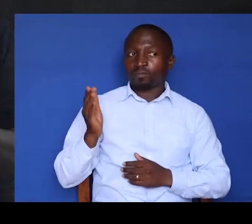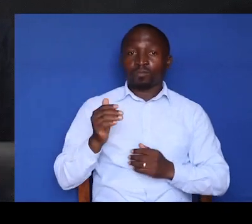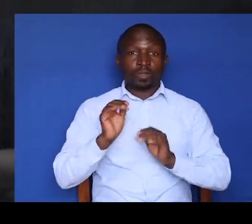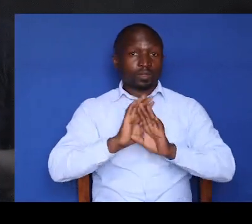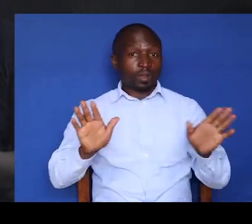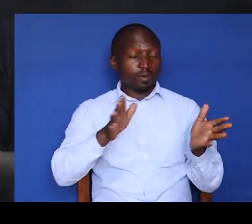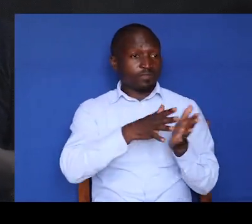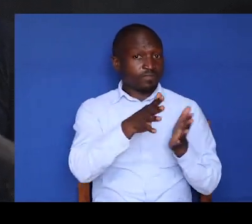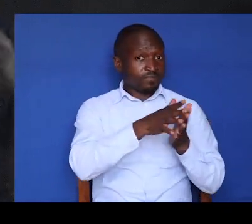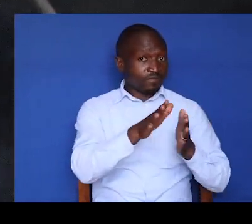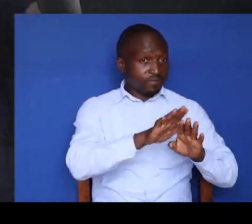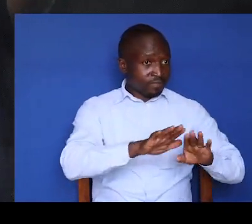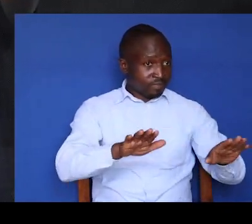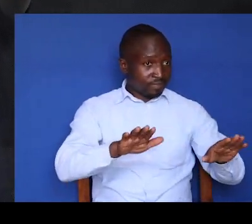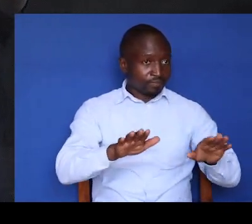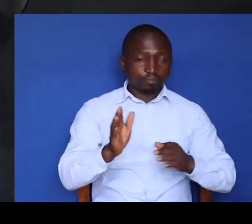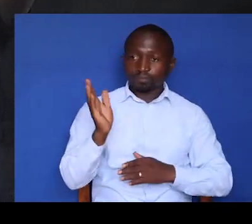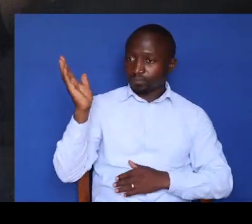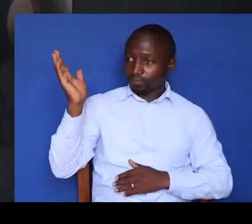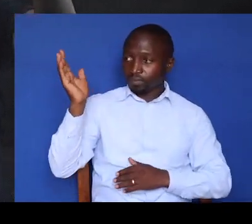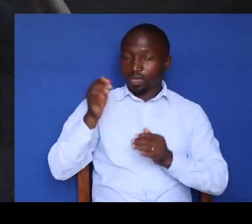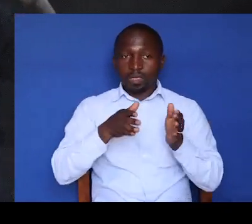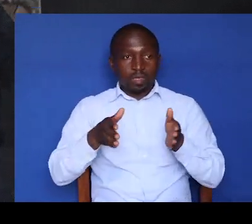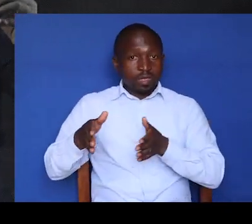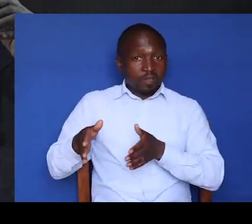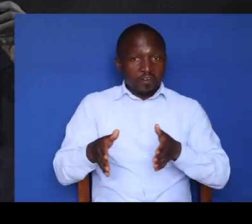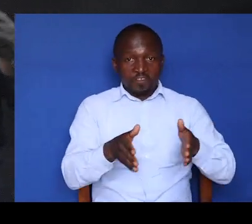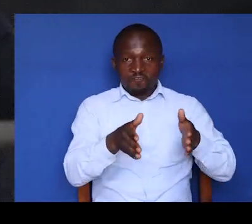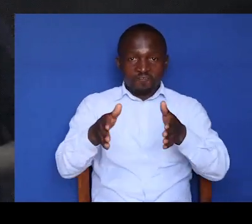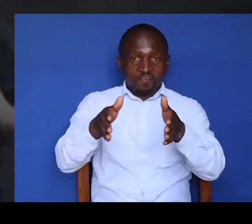been given, the river here,